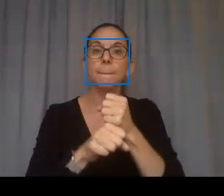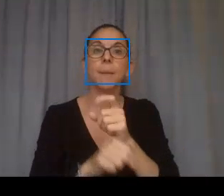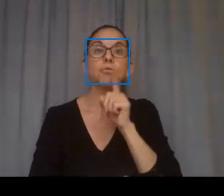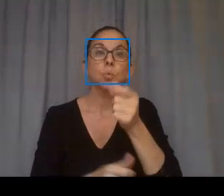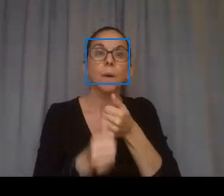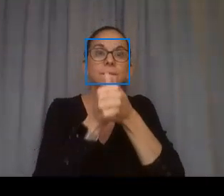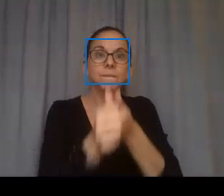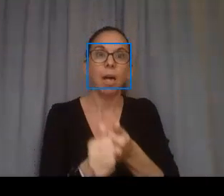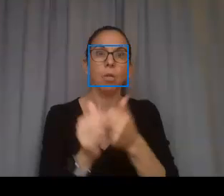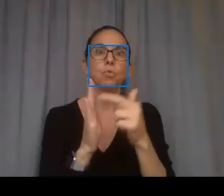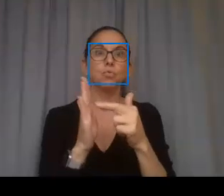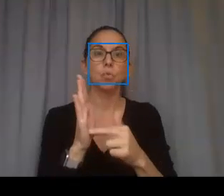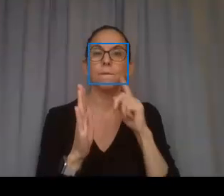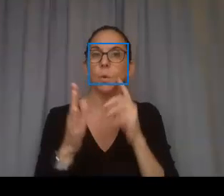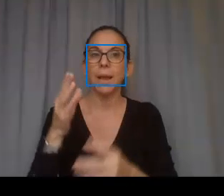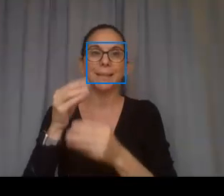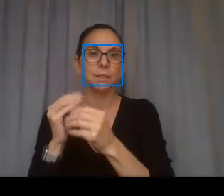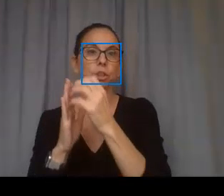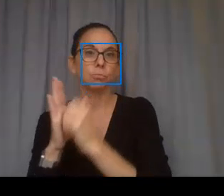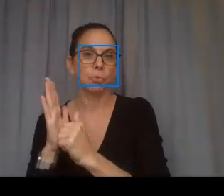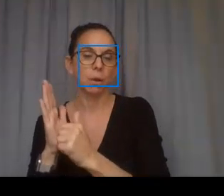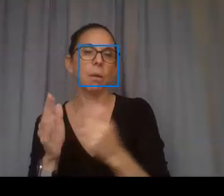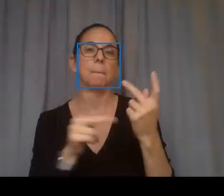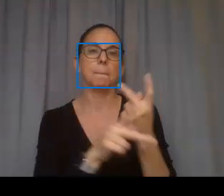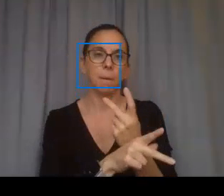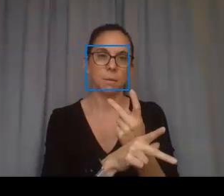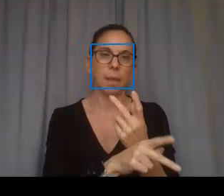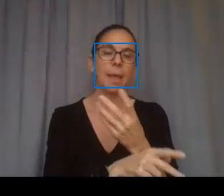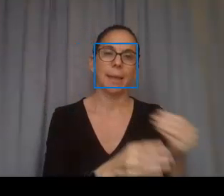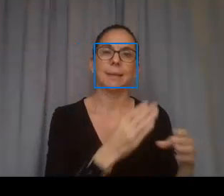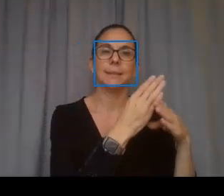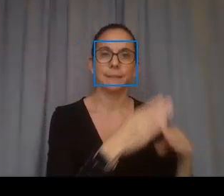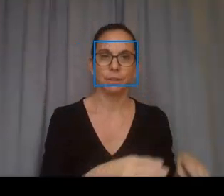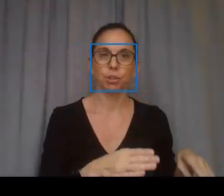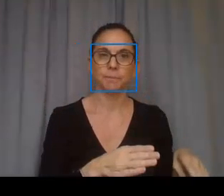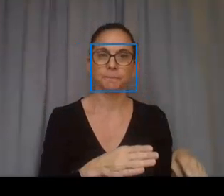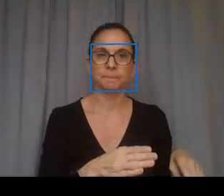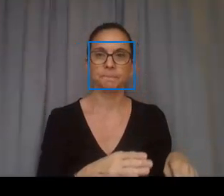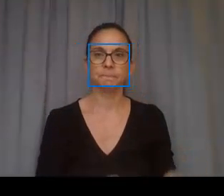following the rules for addition, subtraction, and multiplication and division.